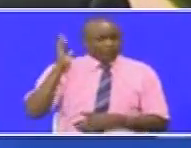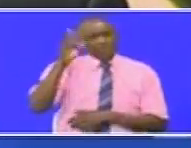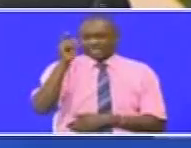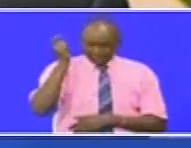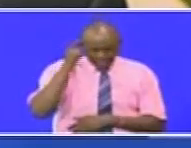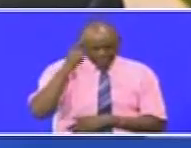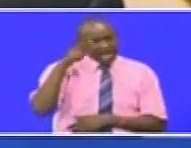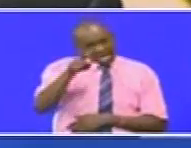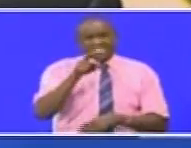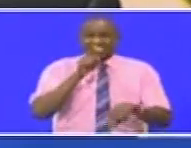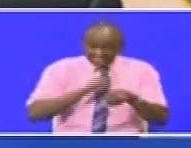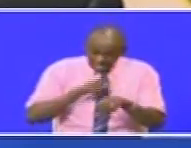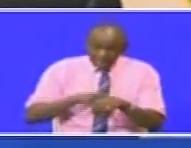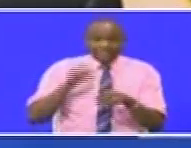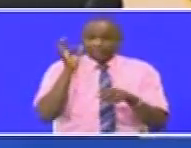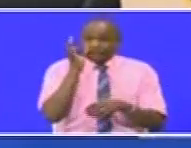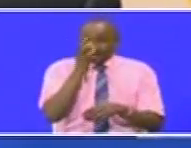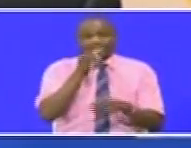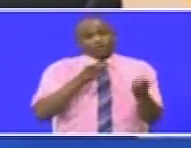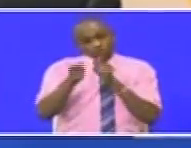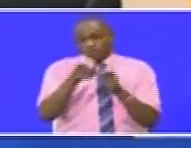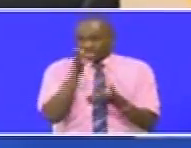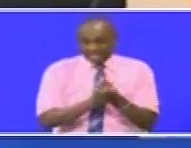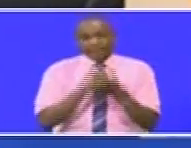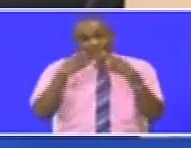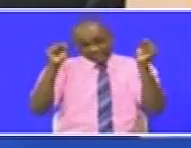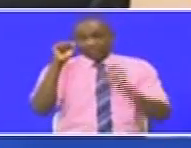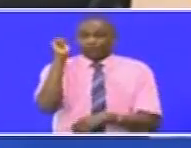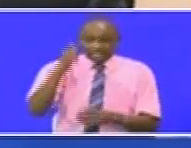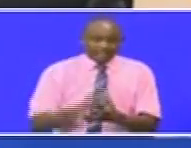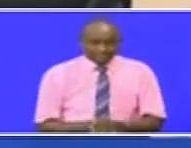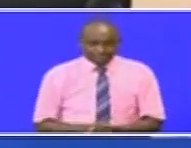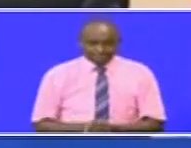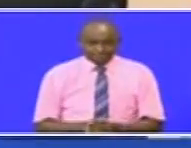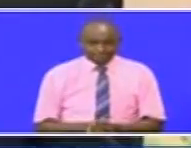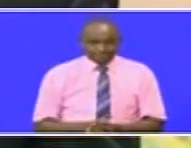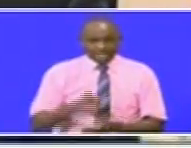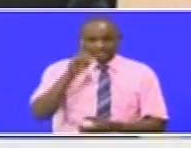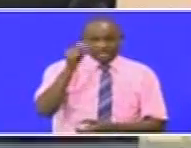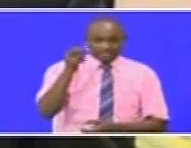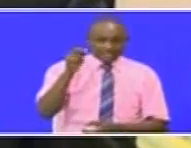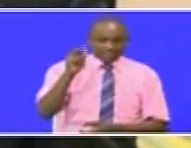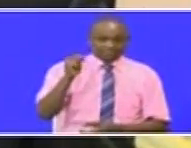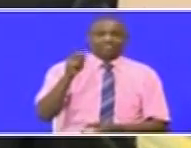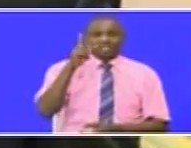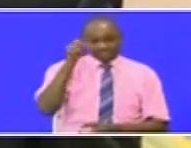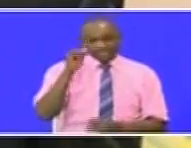her role during President Kibaki's tenure as the President of Kenya. Duncan Haimba, KTN News.